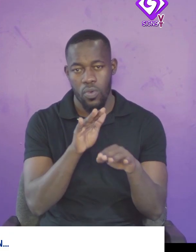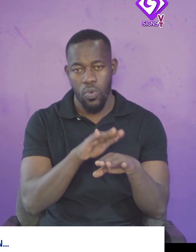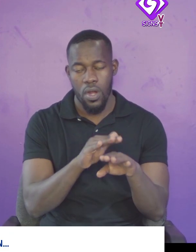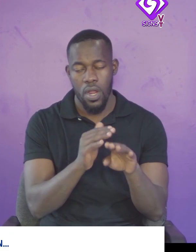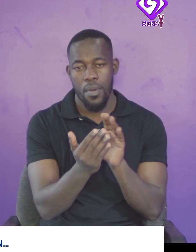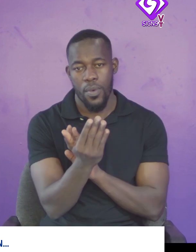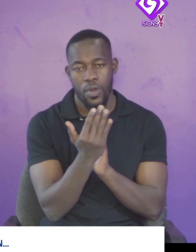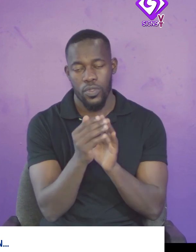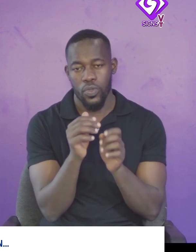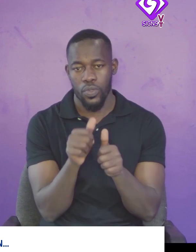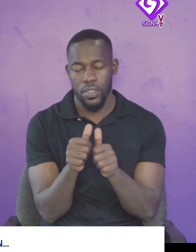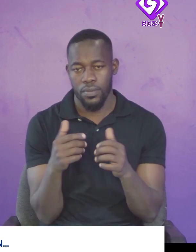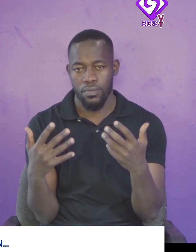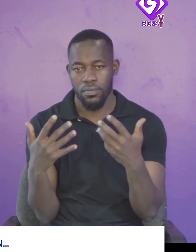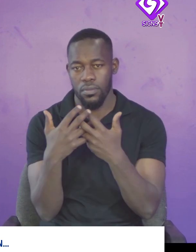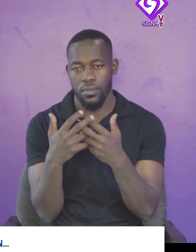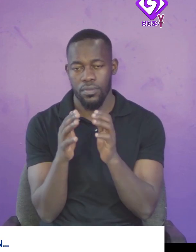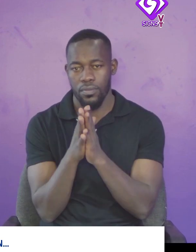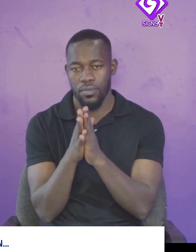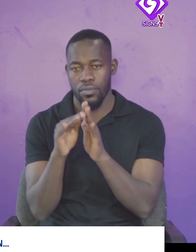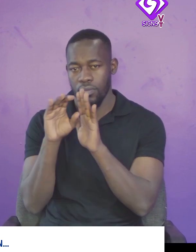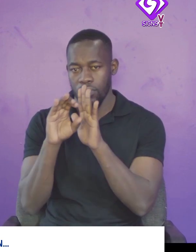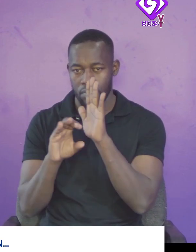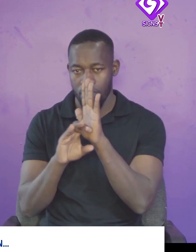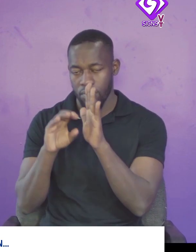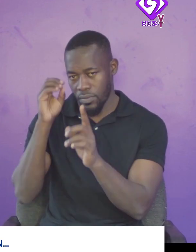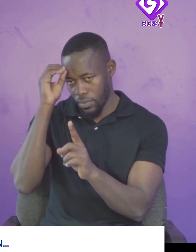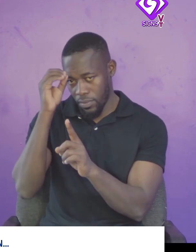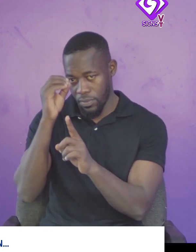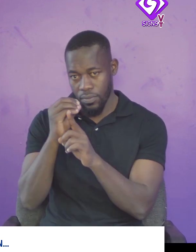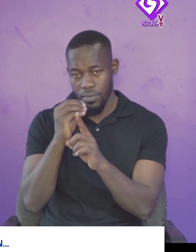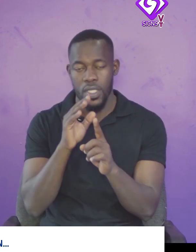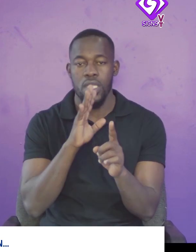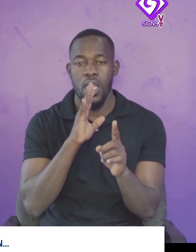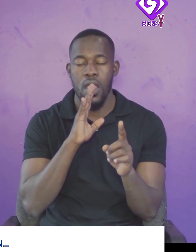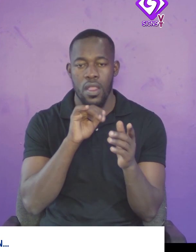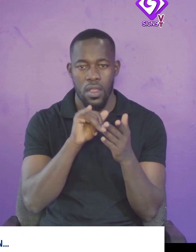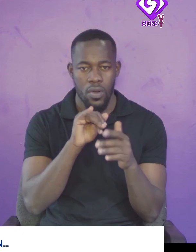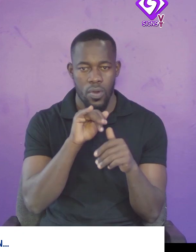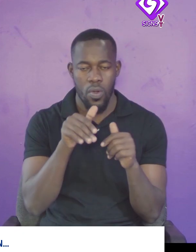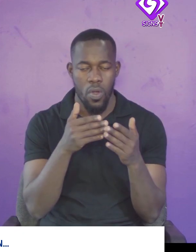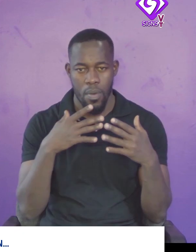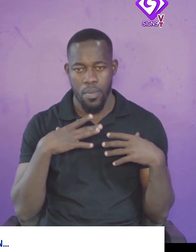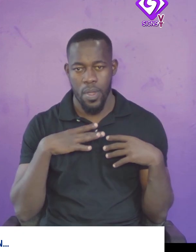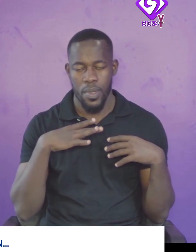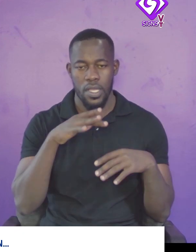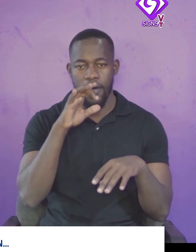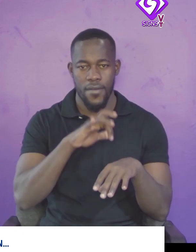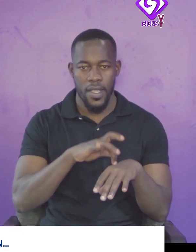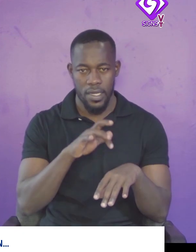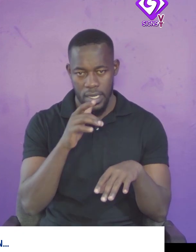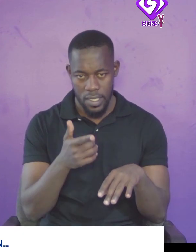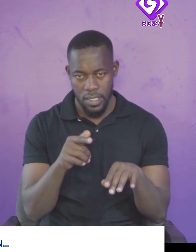that aligns with constitutional obligations, insisting that victims of human rights abuses